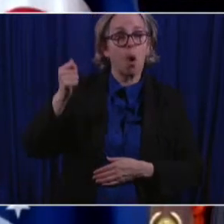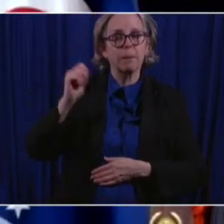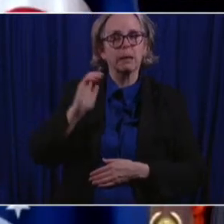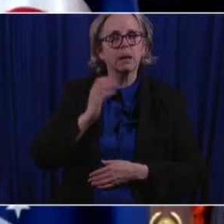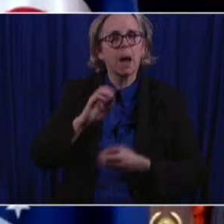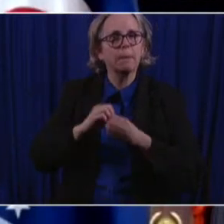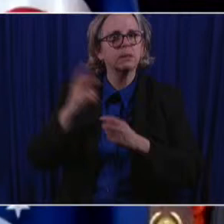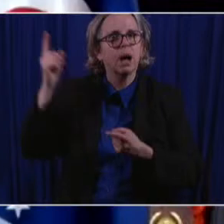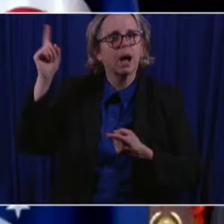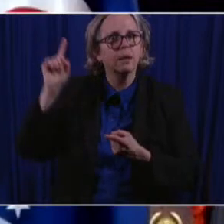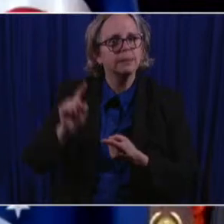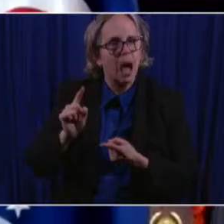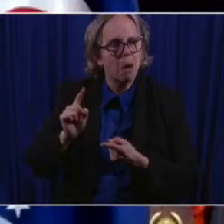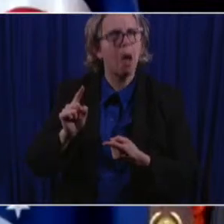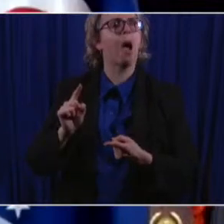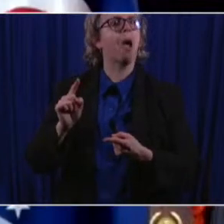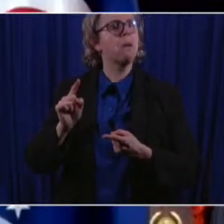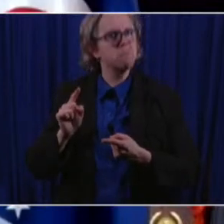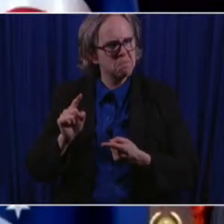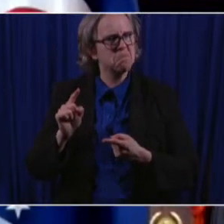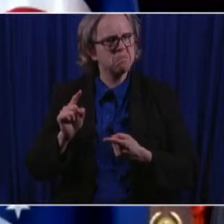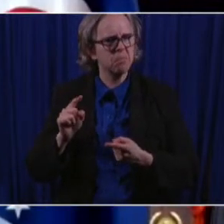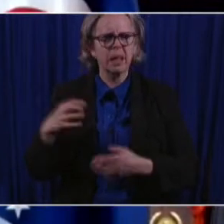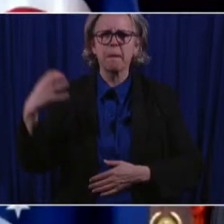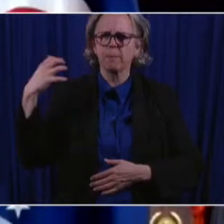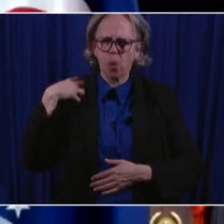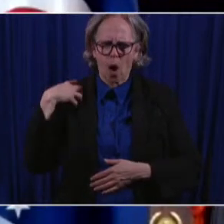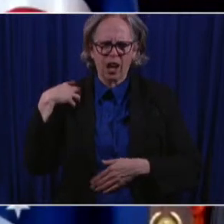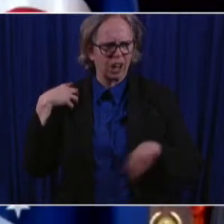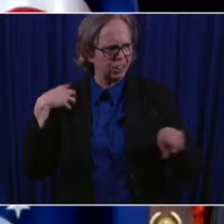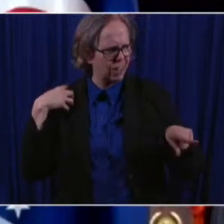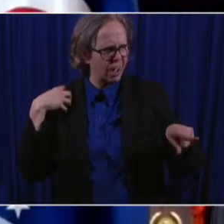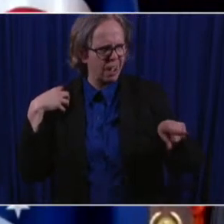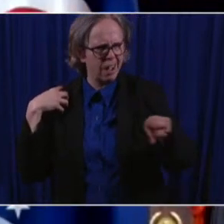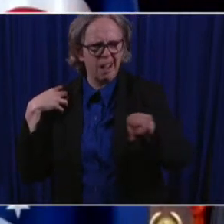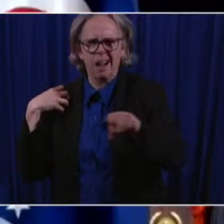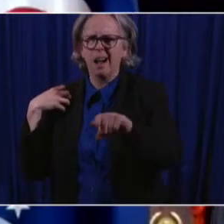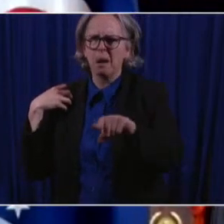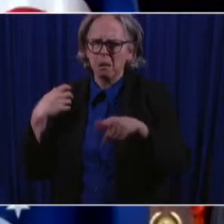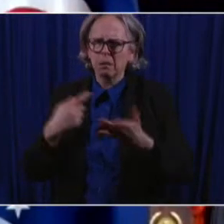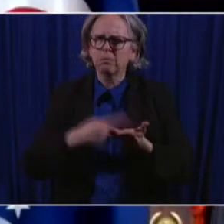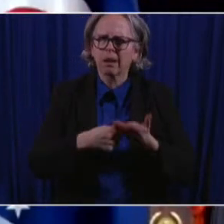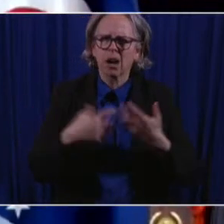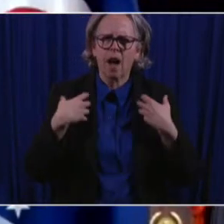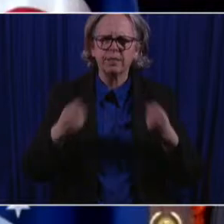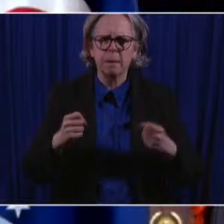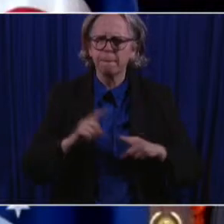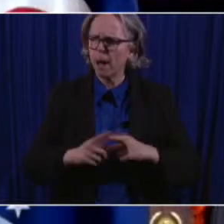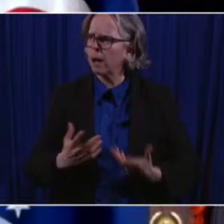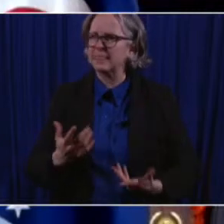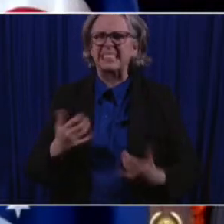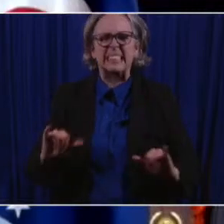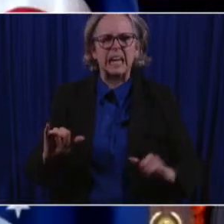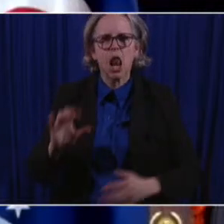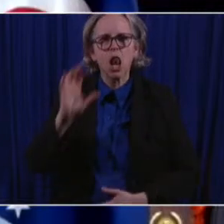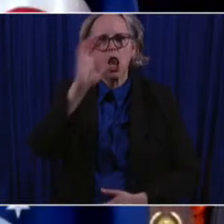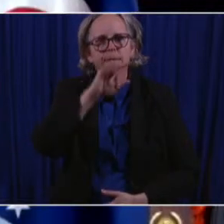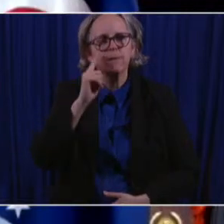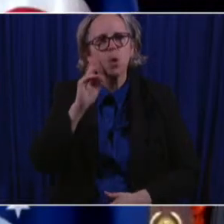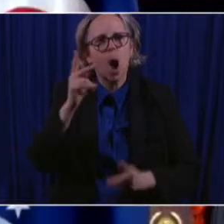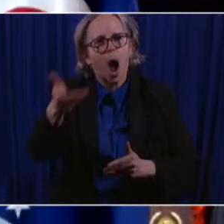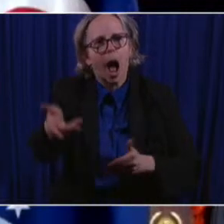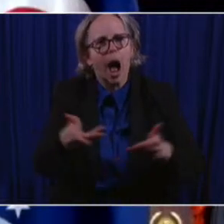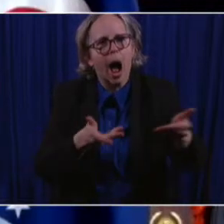recovery but having a difficult time finding employees, we're asking employers today to look at a pool of